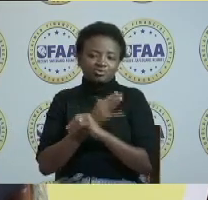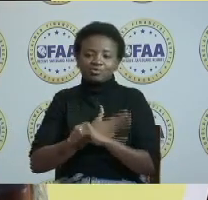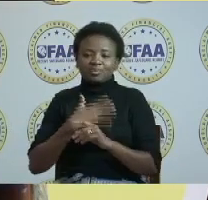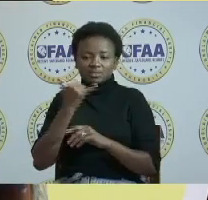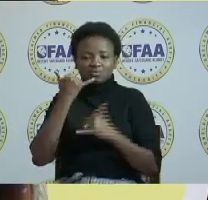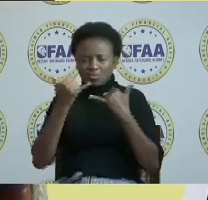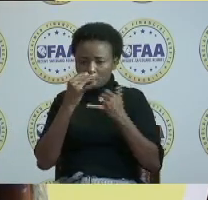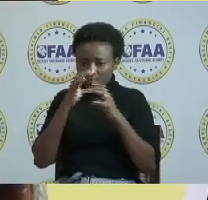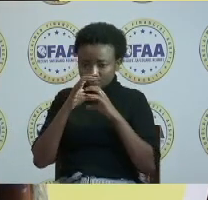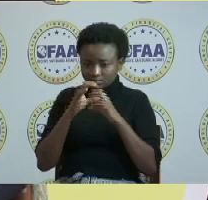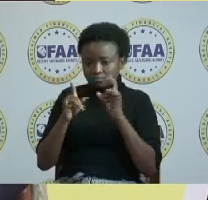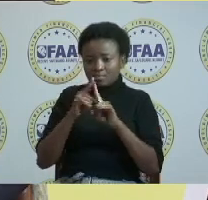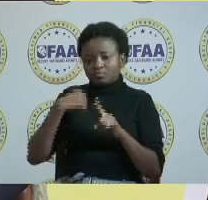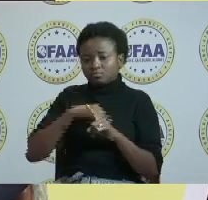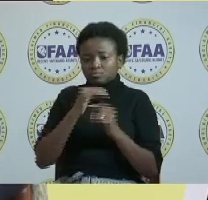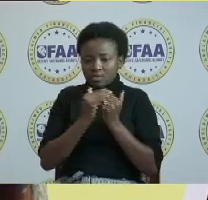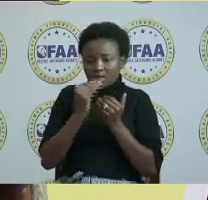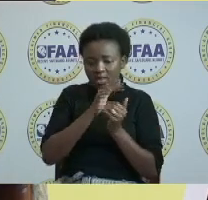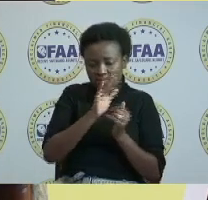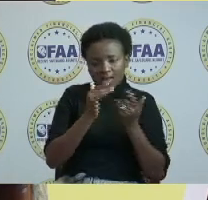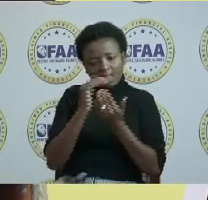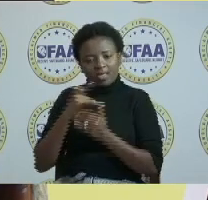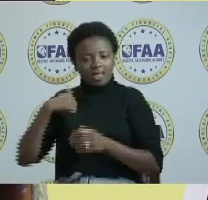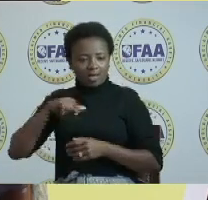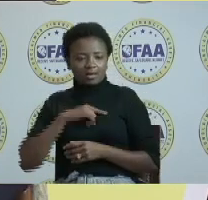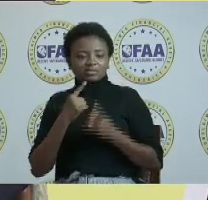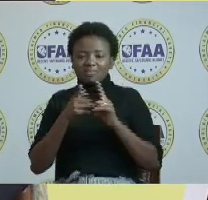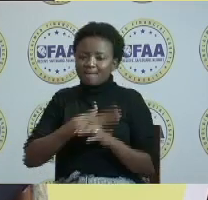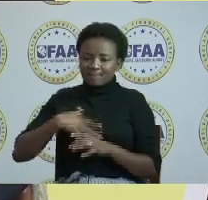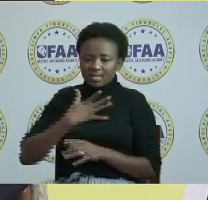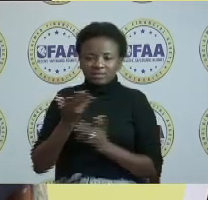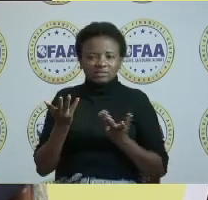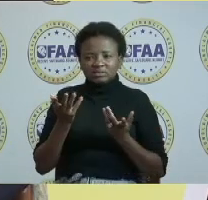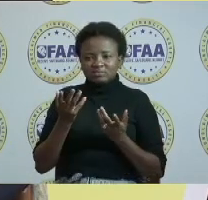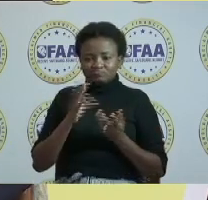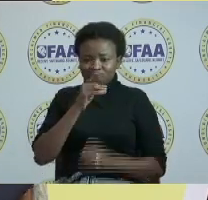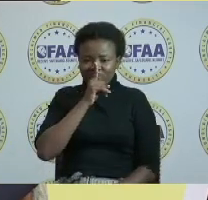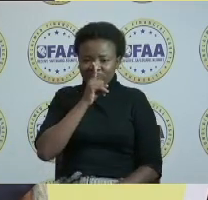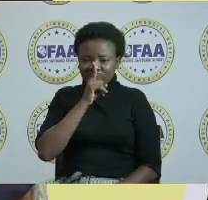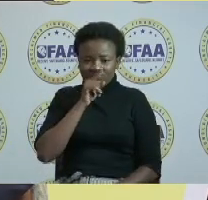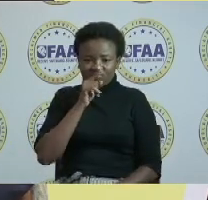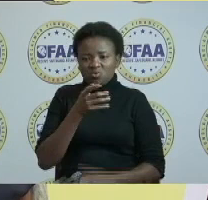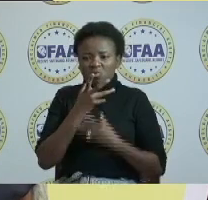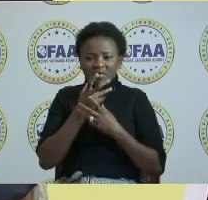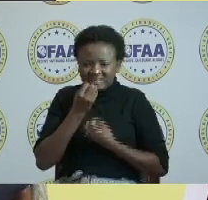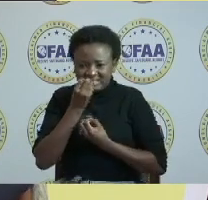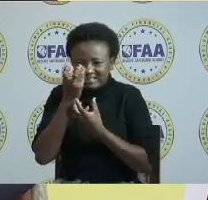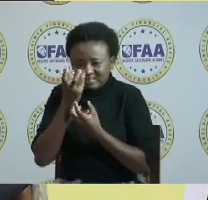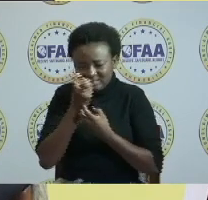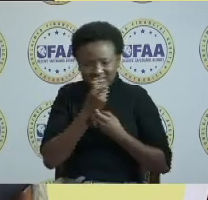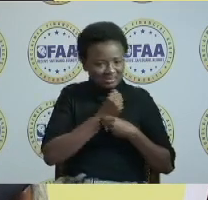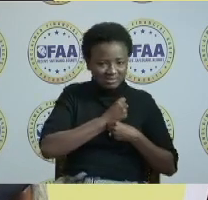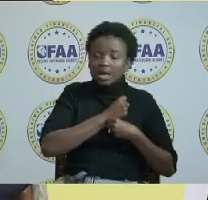us. I will also be nice to you. But let's not leave anything out. Don't hold back on anything.